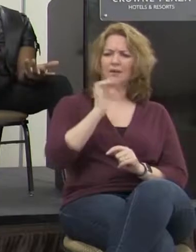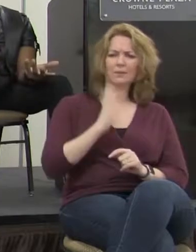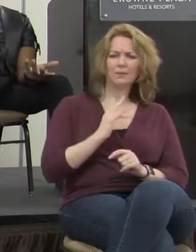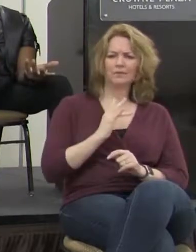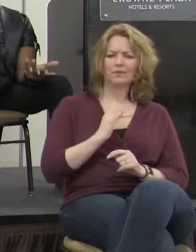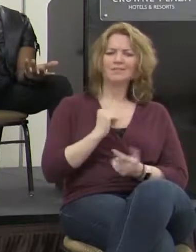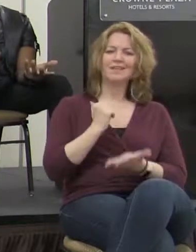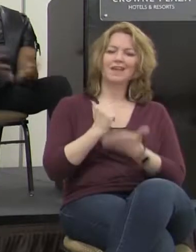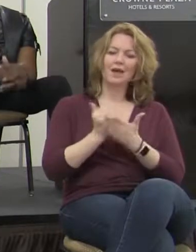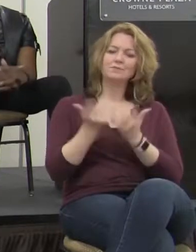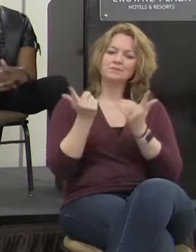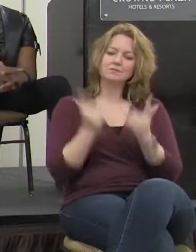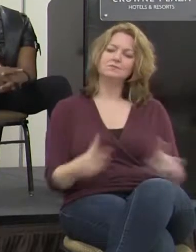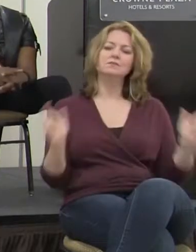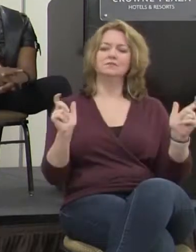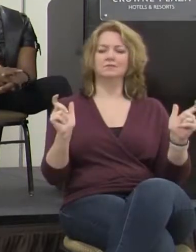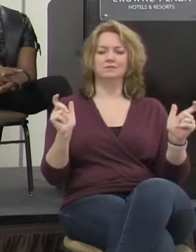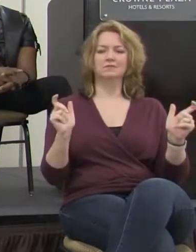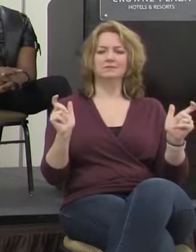entire community.